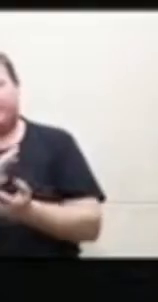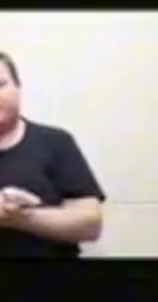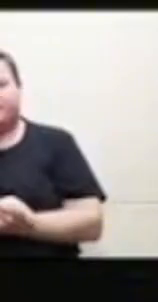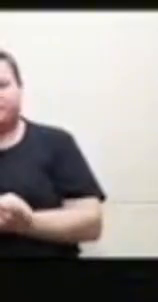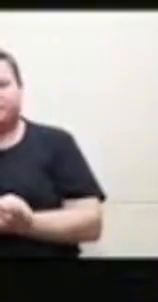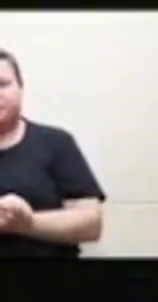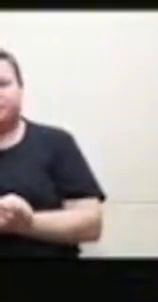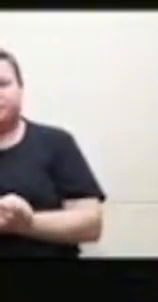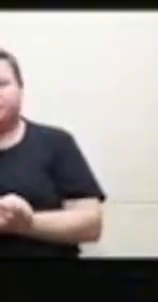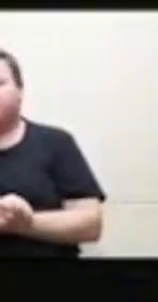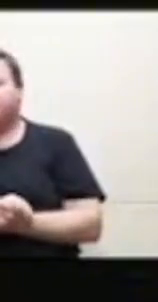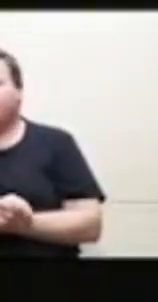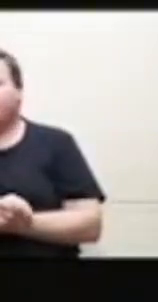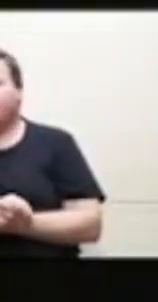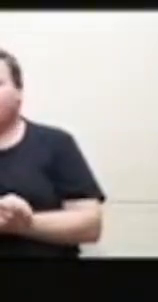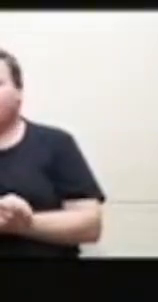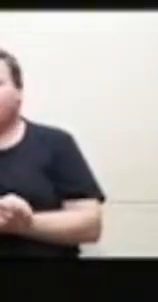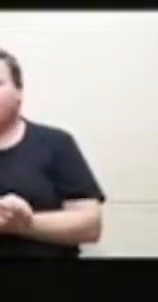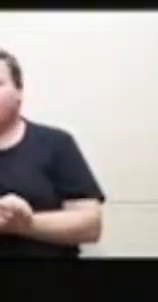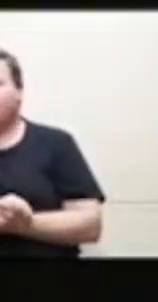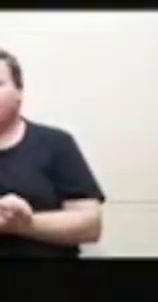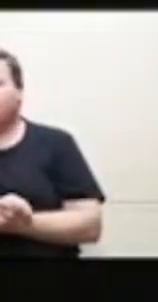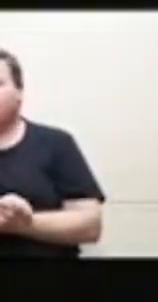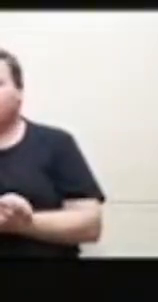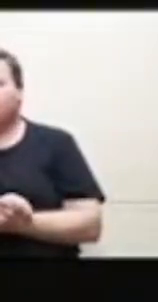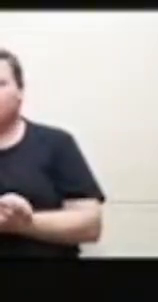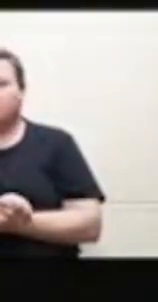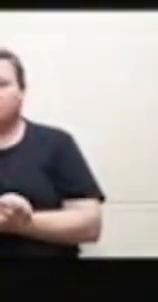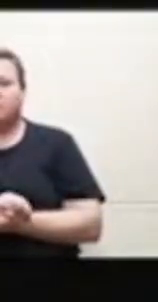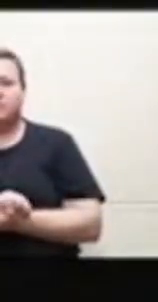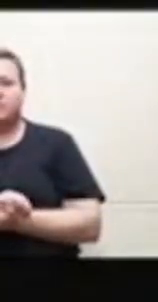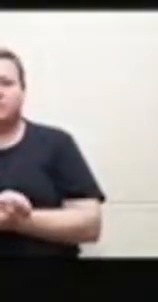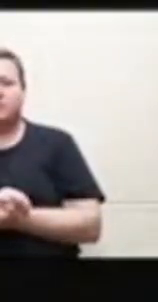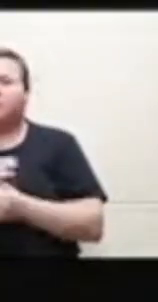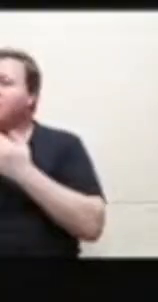Thank you, Chair. Do you want to respond?